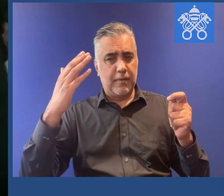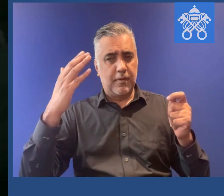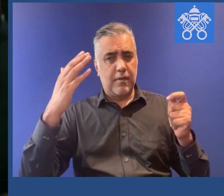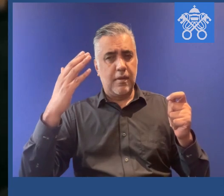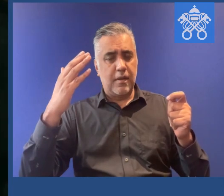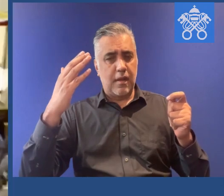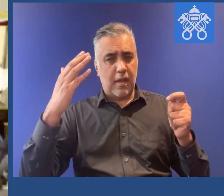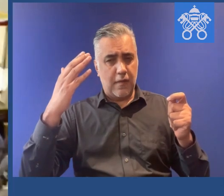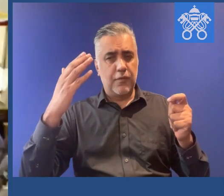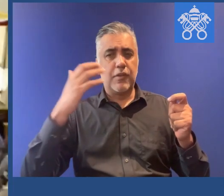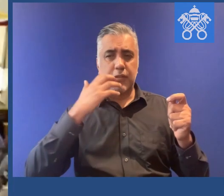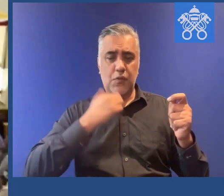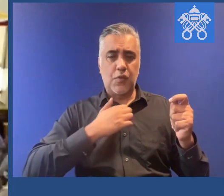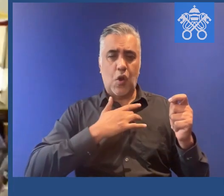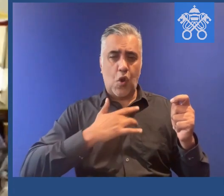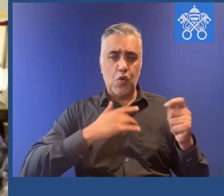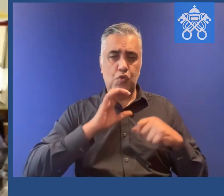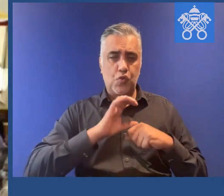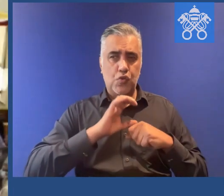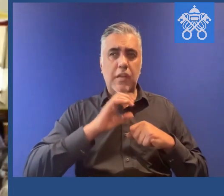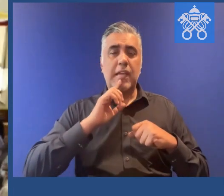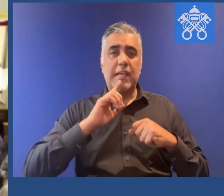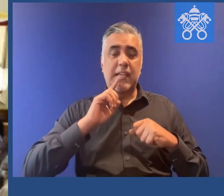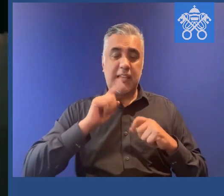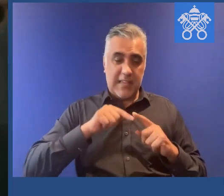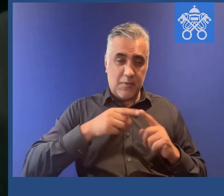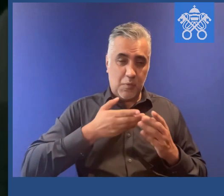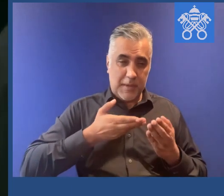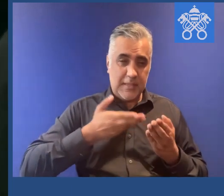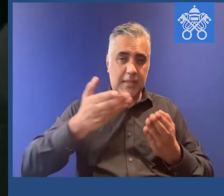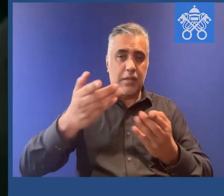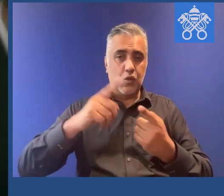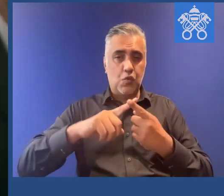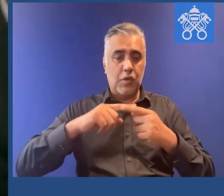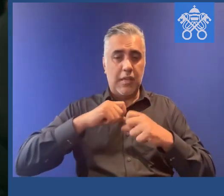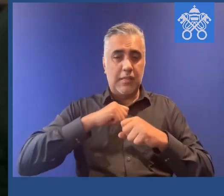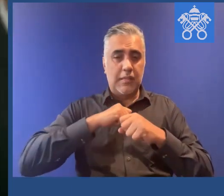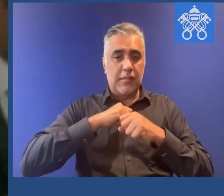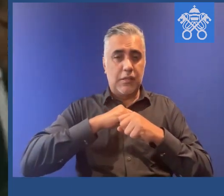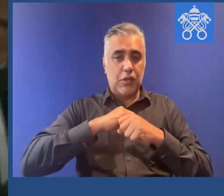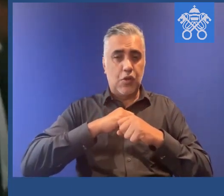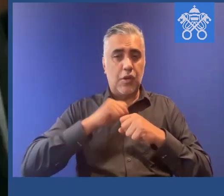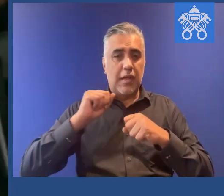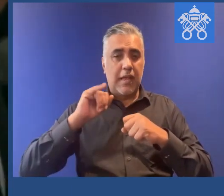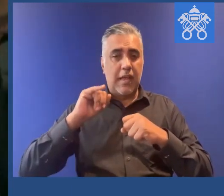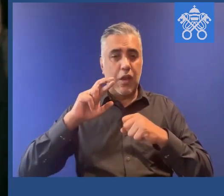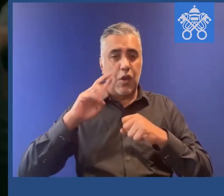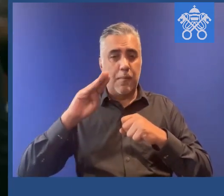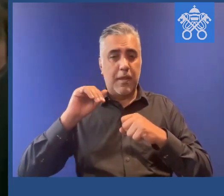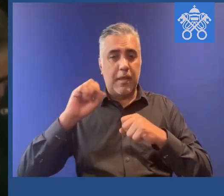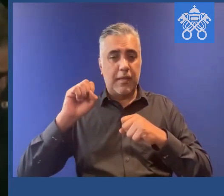After his visit to the Sacred Heart Church, the Holy Father will be taken to the secure air base in